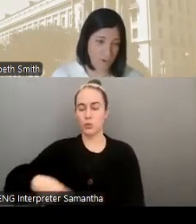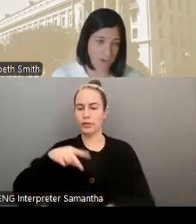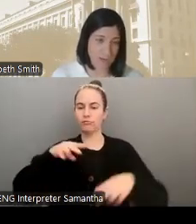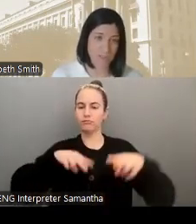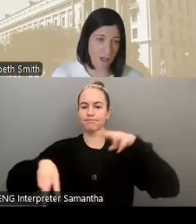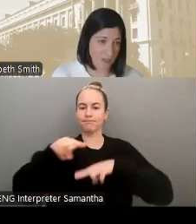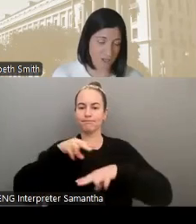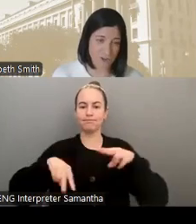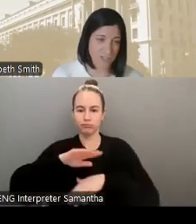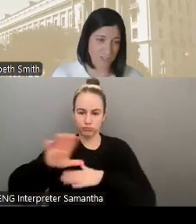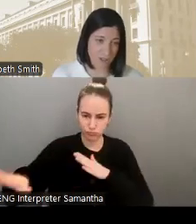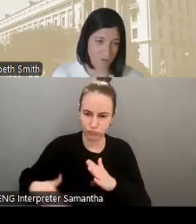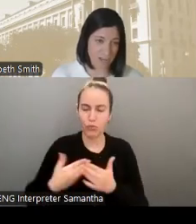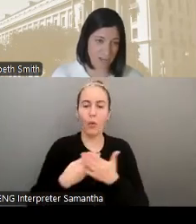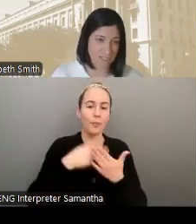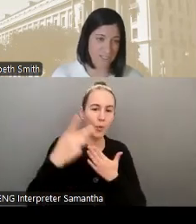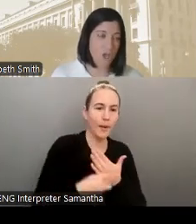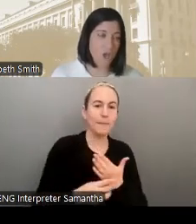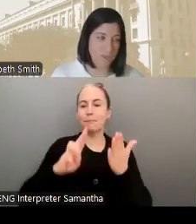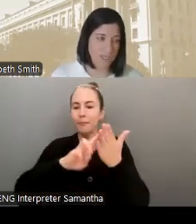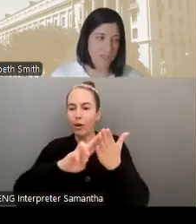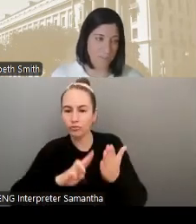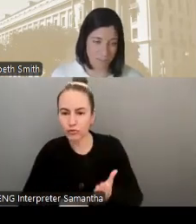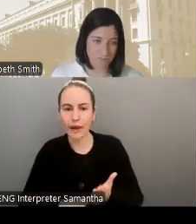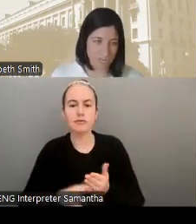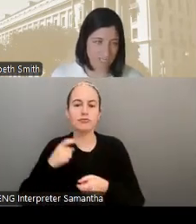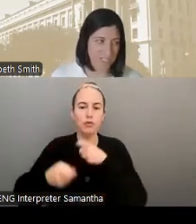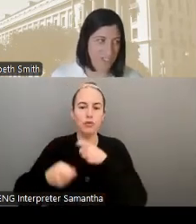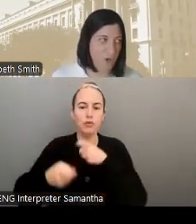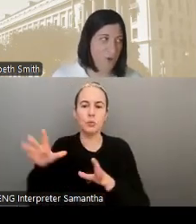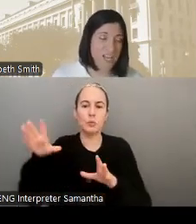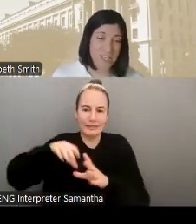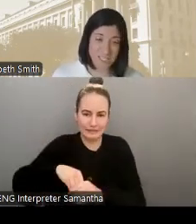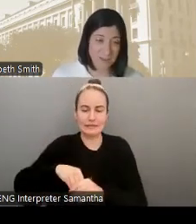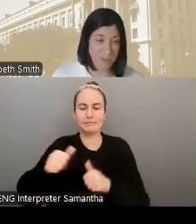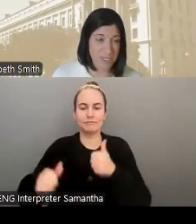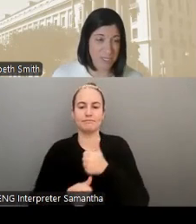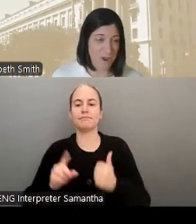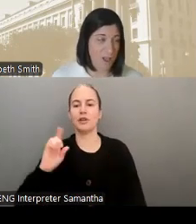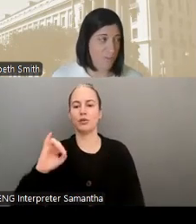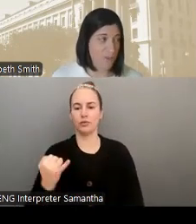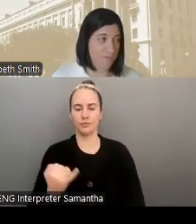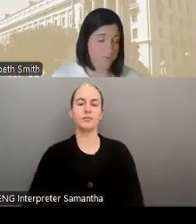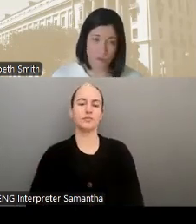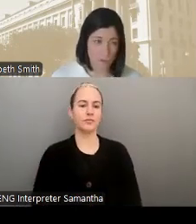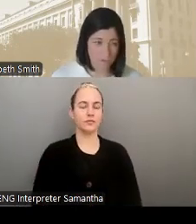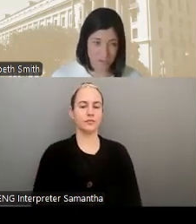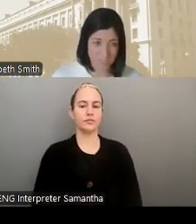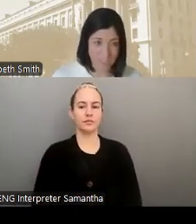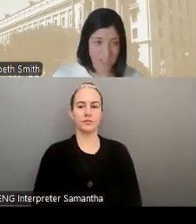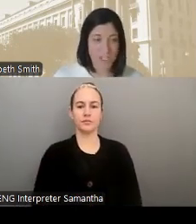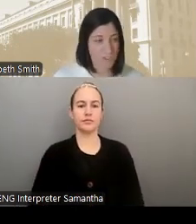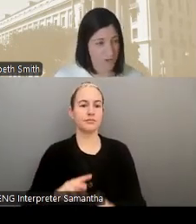all programs, all contracts, and all grants within the Department of Justice. So this is everybody from the Federal Bureau